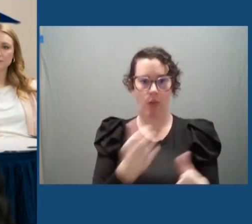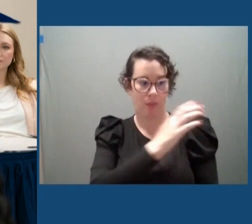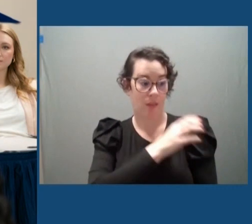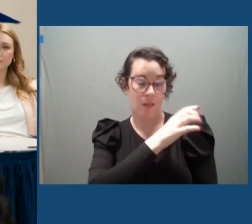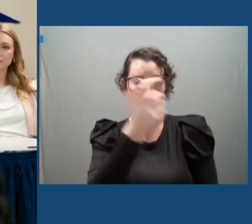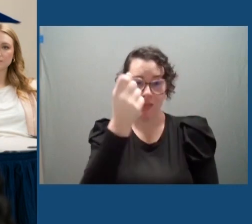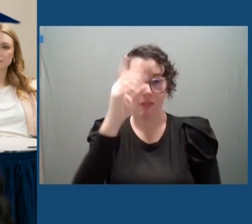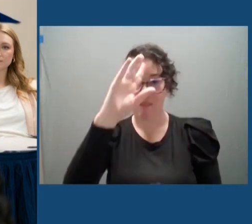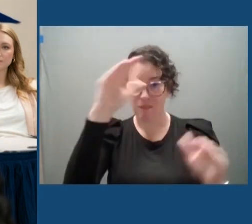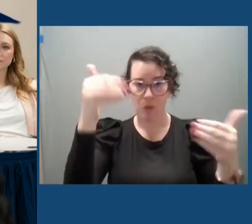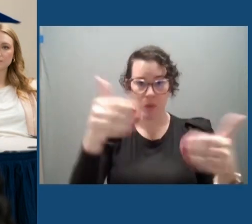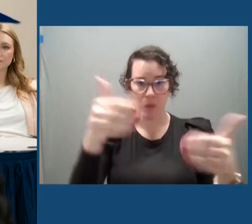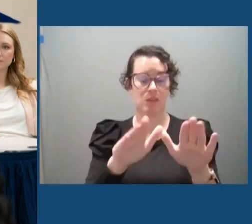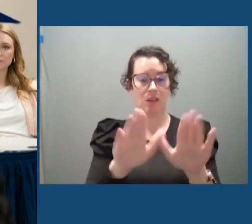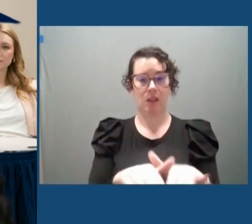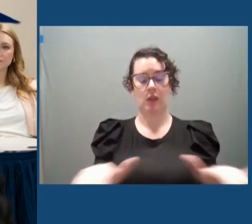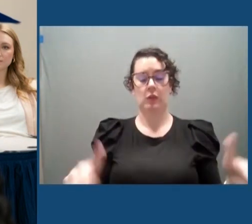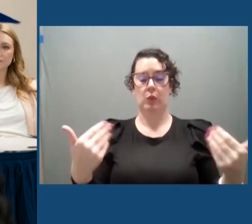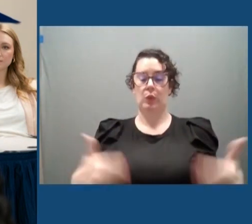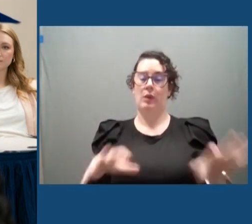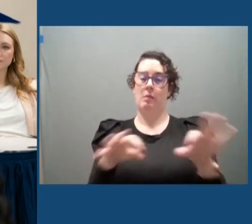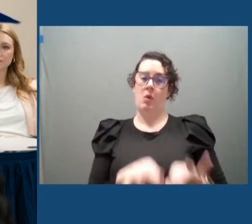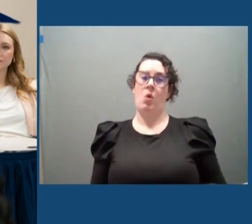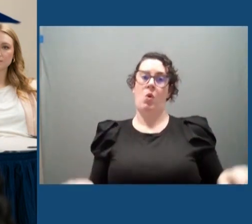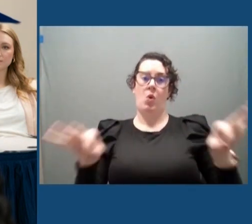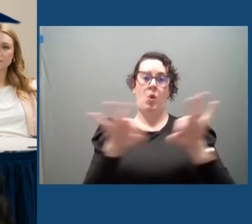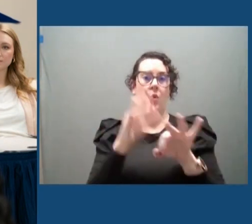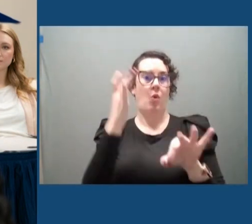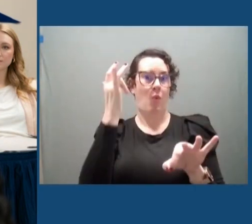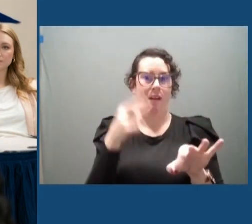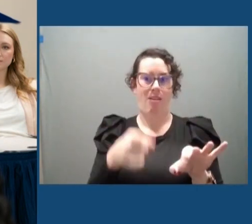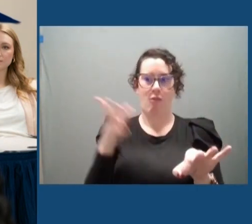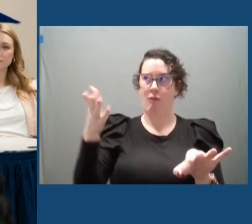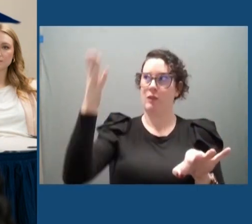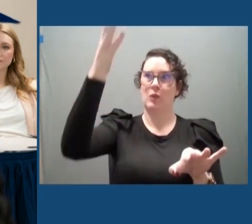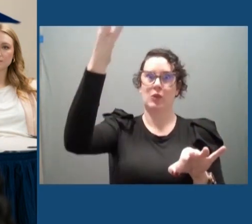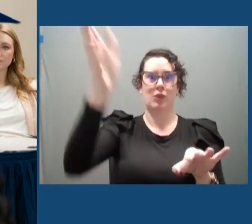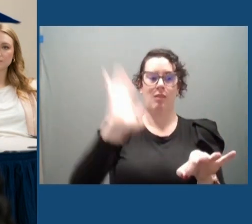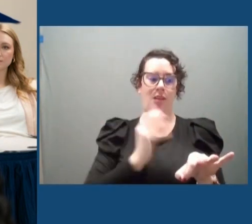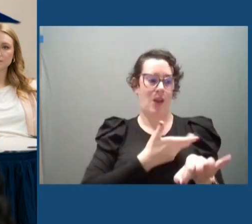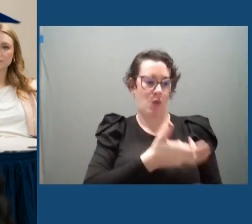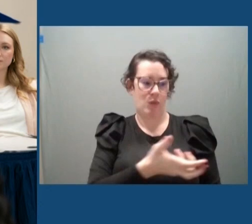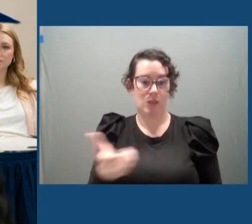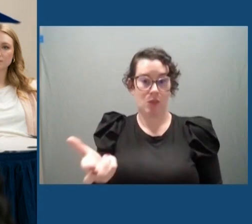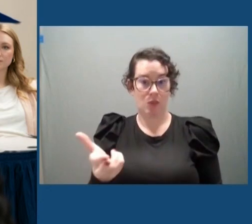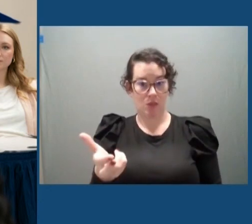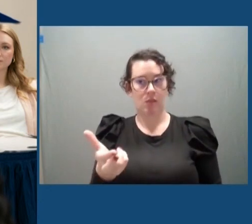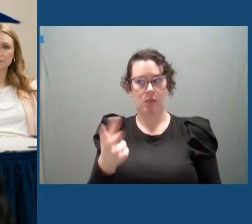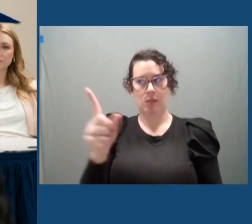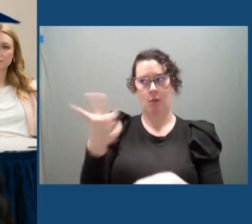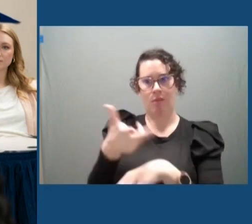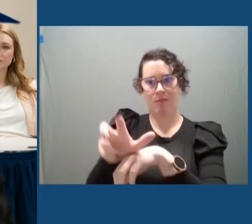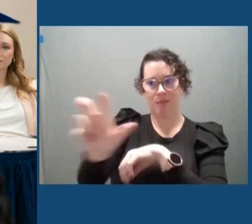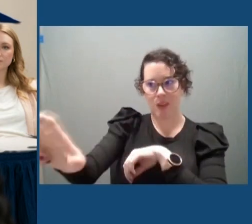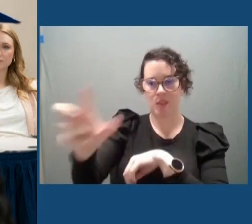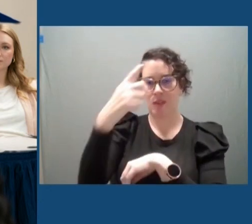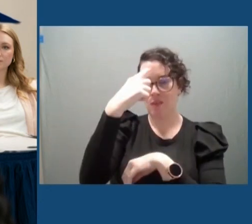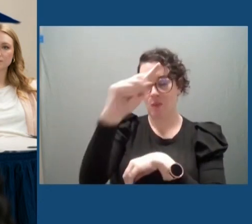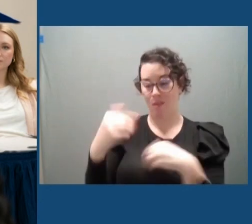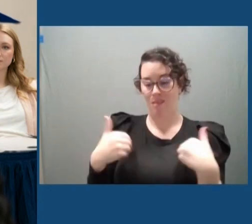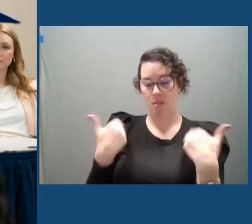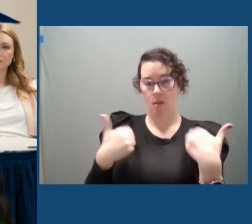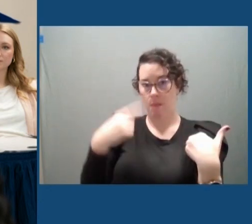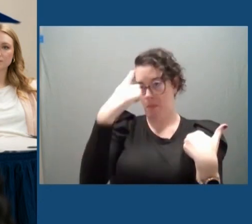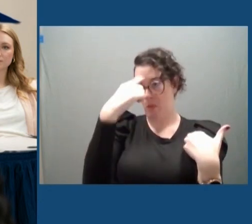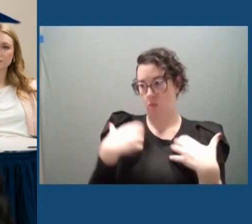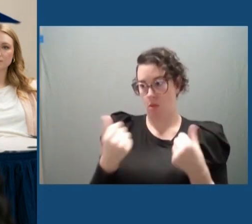critical because they're our most precious resource. And investing in mental health services for the young means